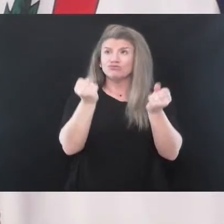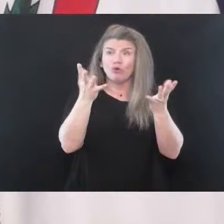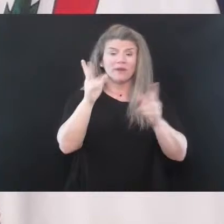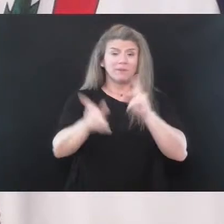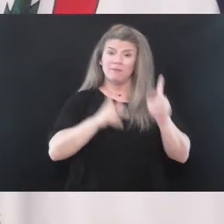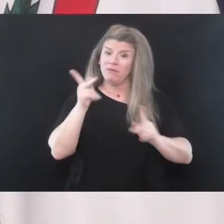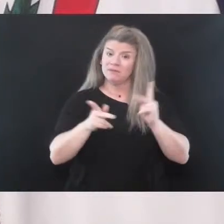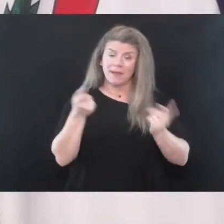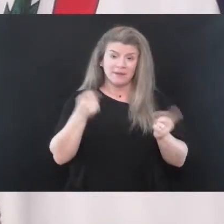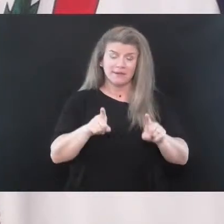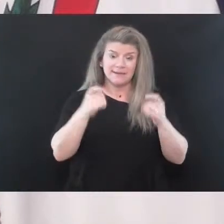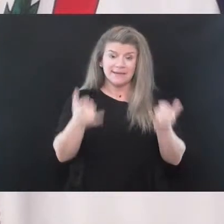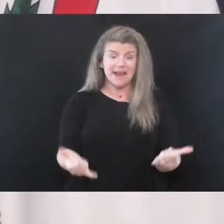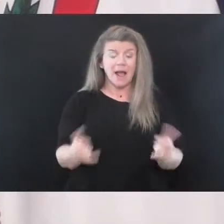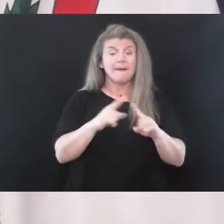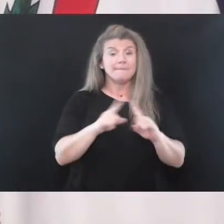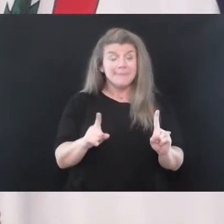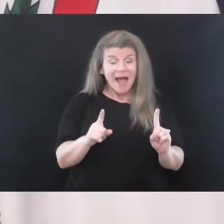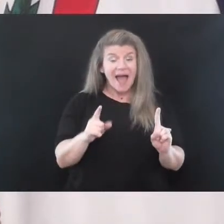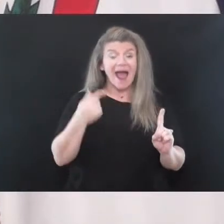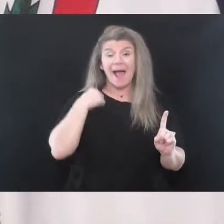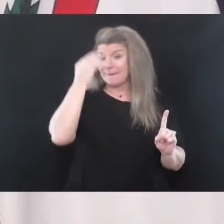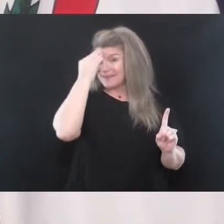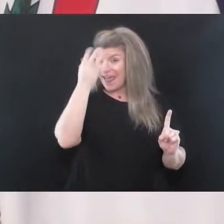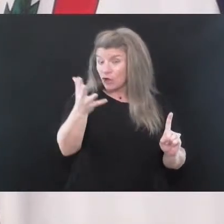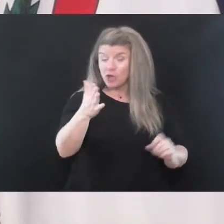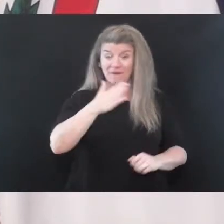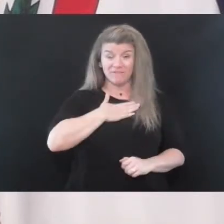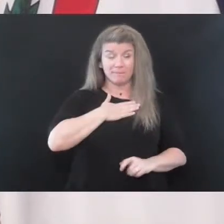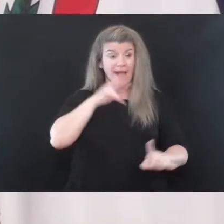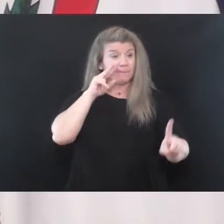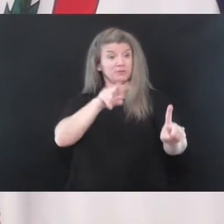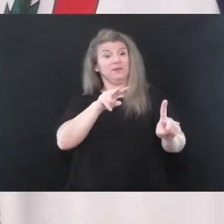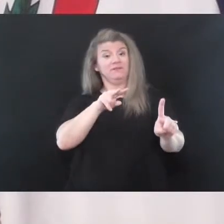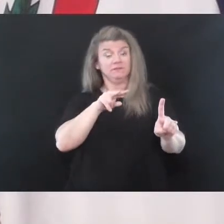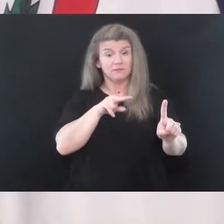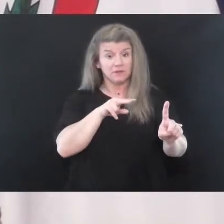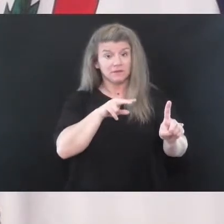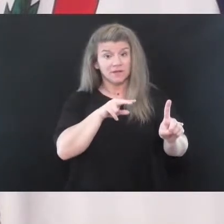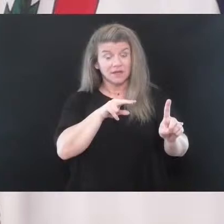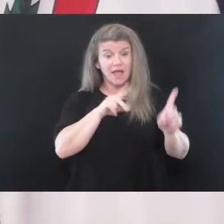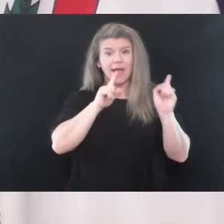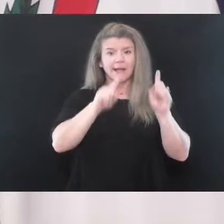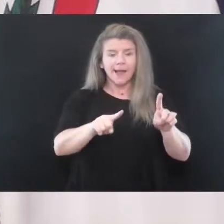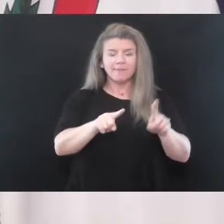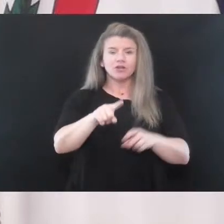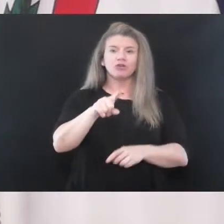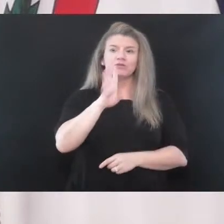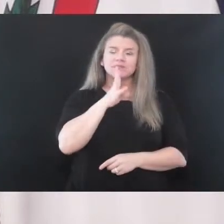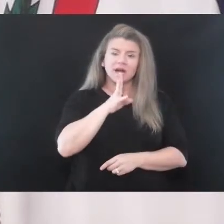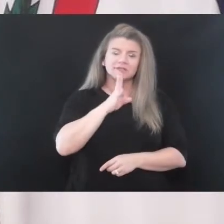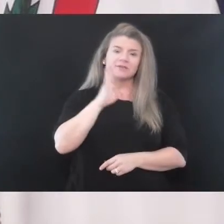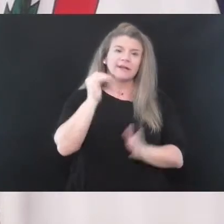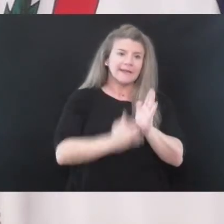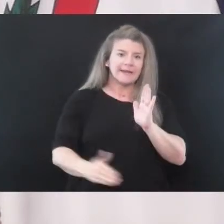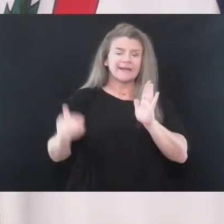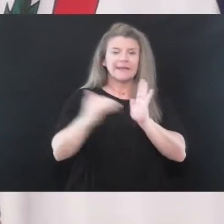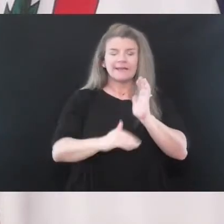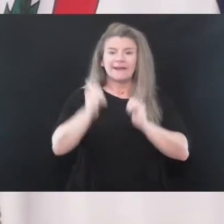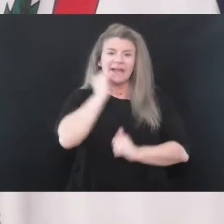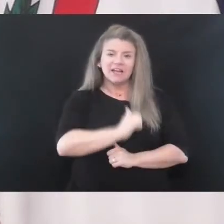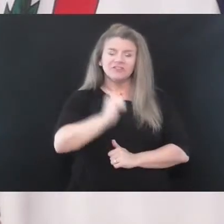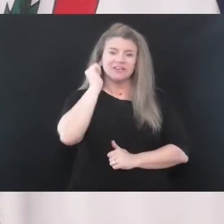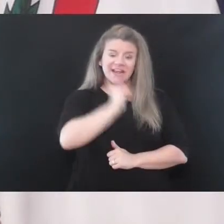folks. But I'm telling you, from my standpoint, coming to you day after day after day